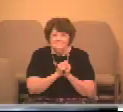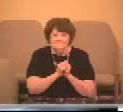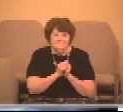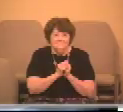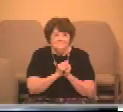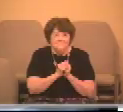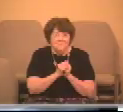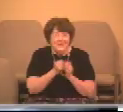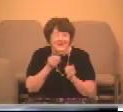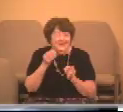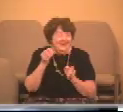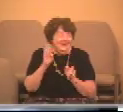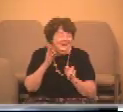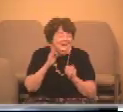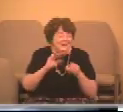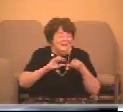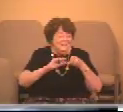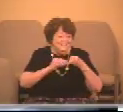Blueberry pancake.